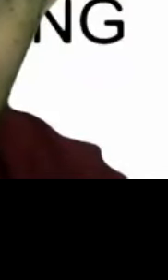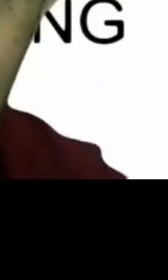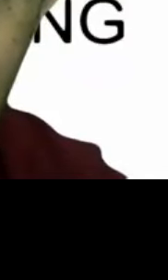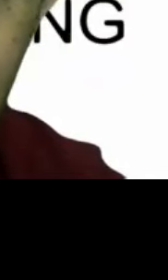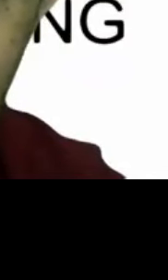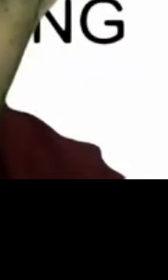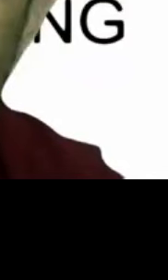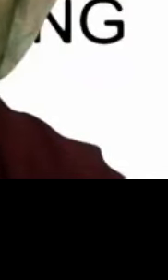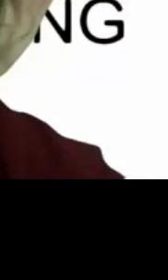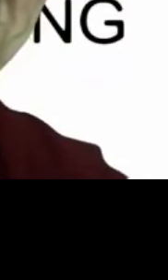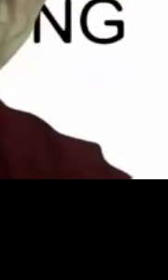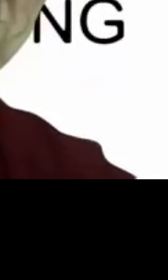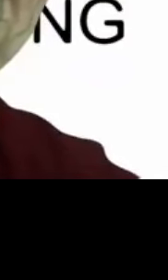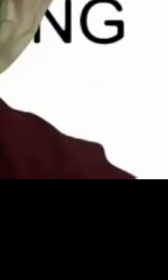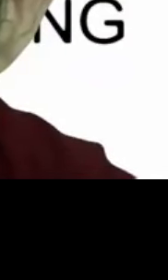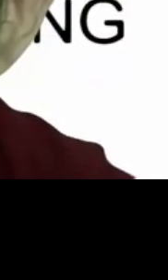inclusion. And without